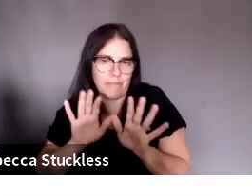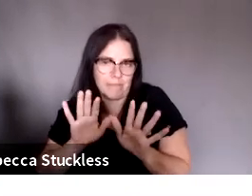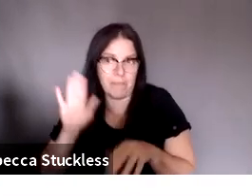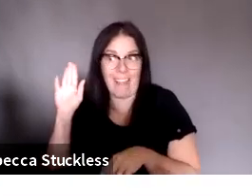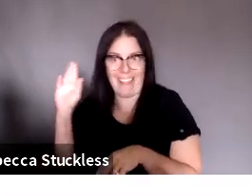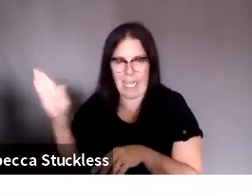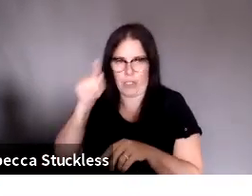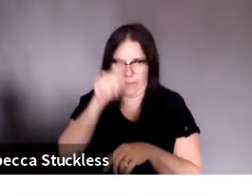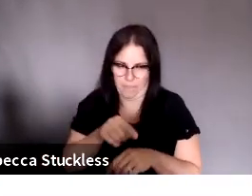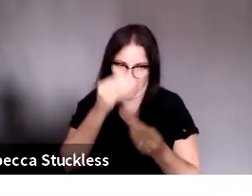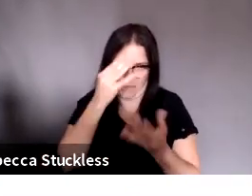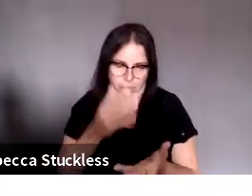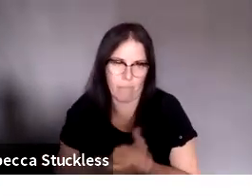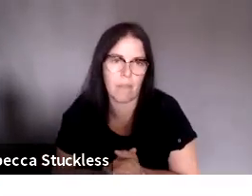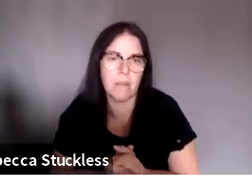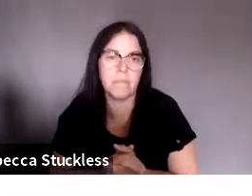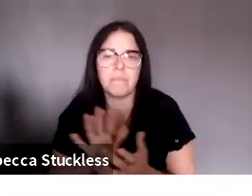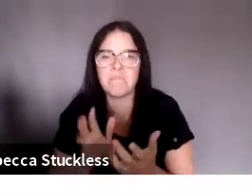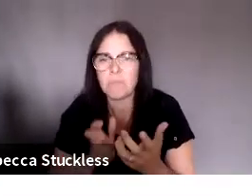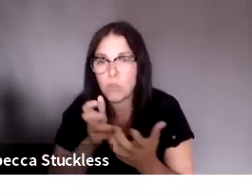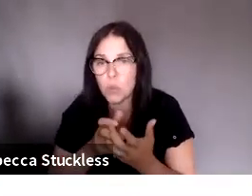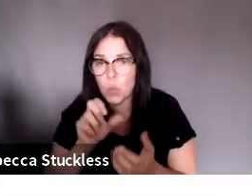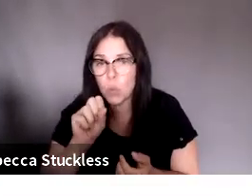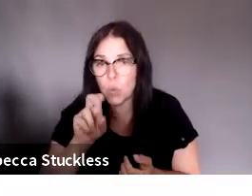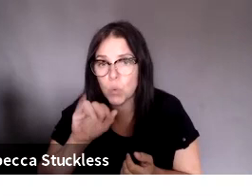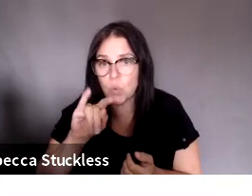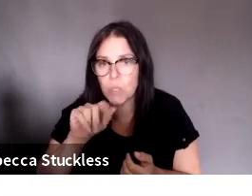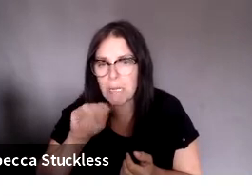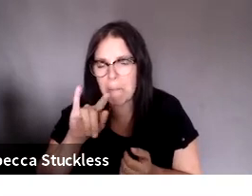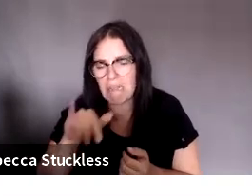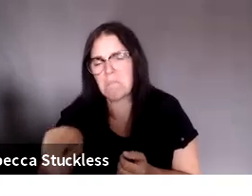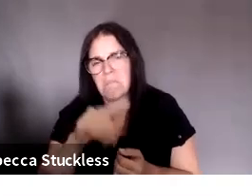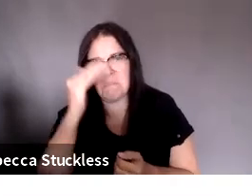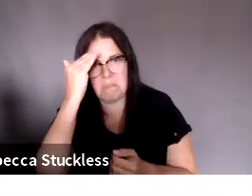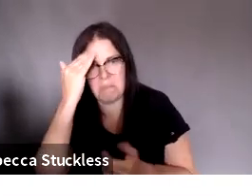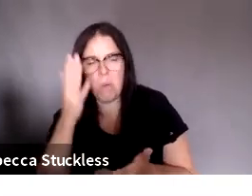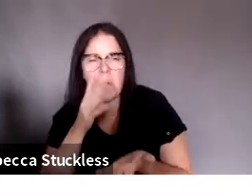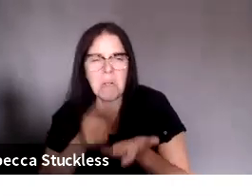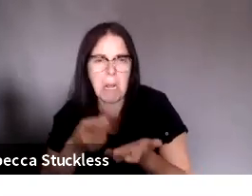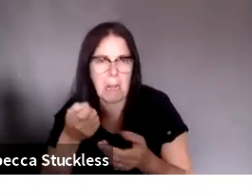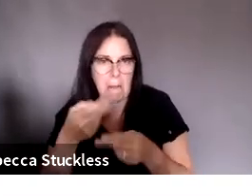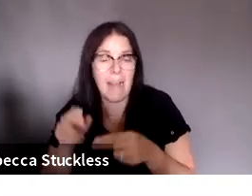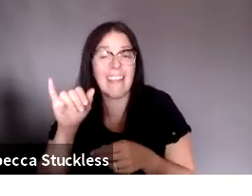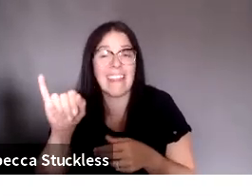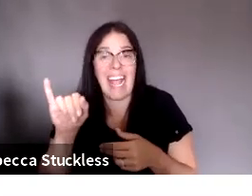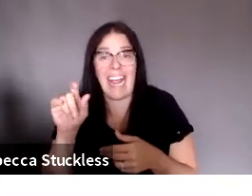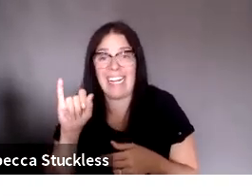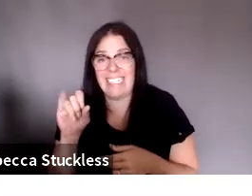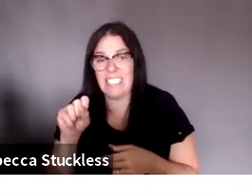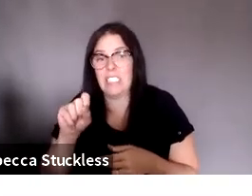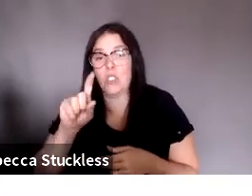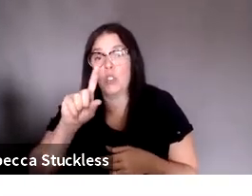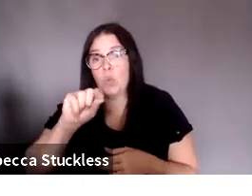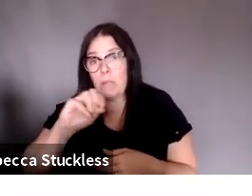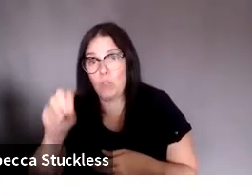Suitability, we're all familiar with the suitability indicators. We'll talk a little more about that. They're currently worth 20% of the 50.